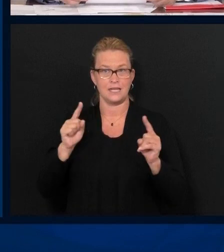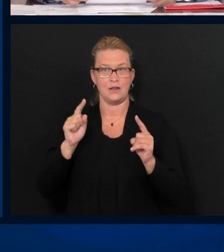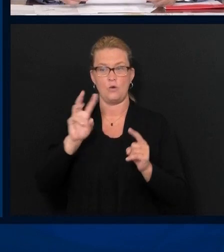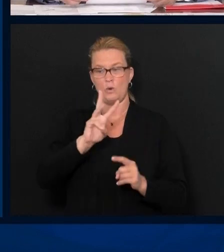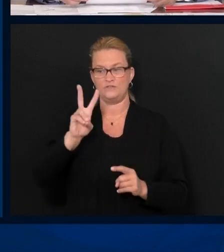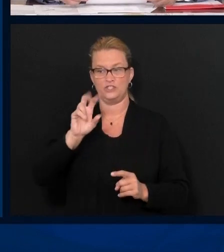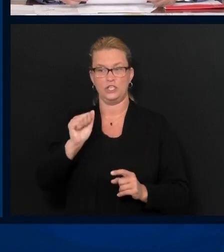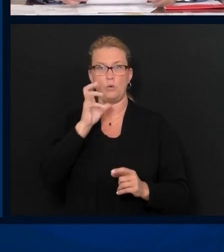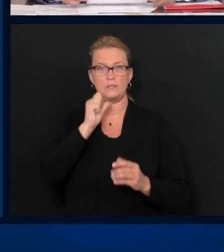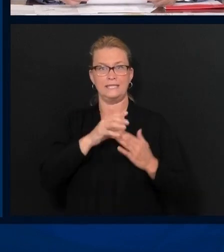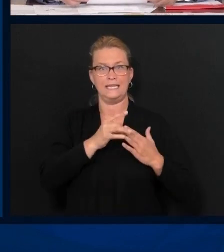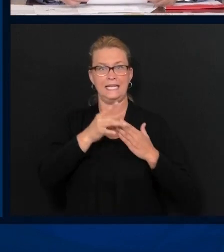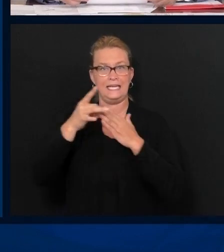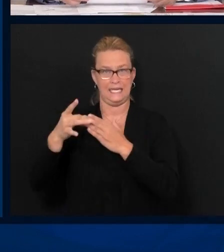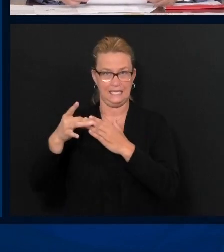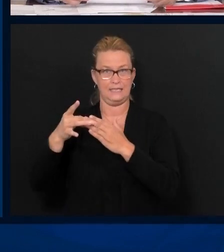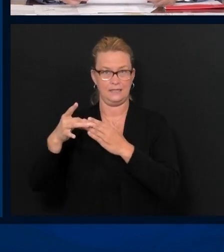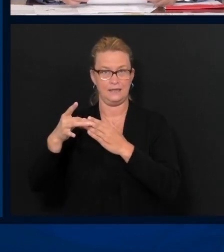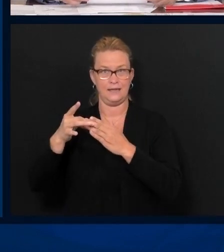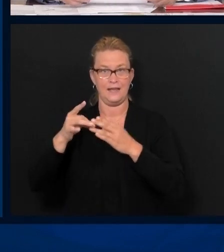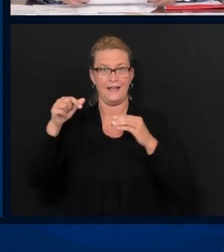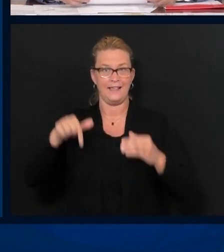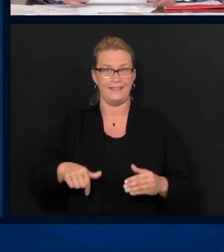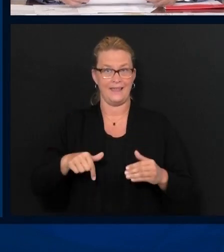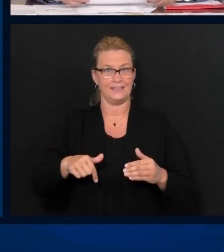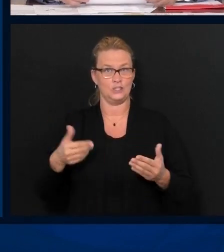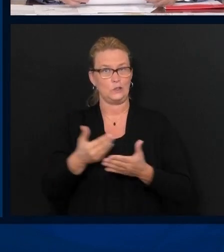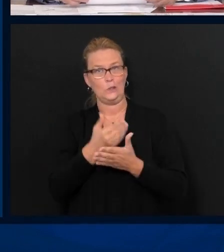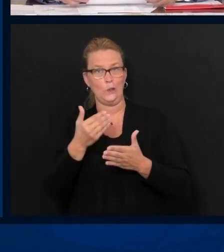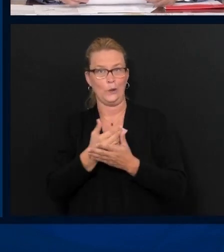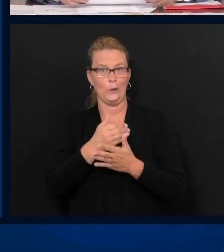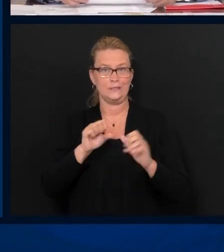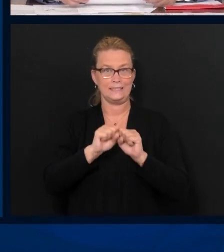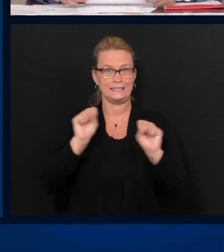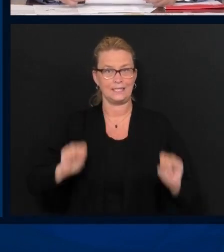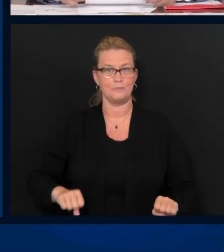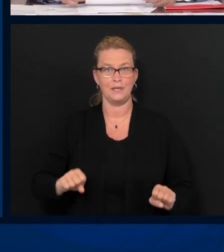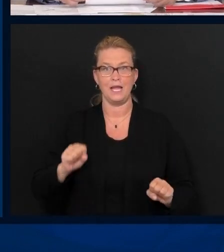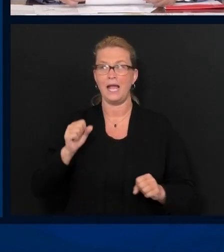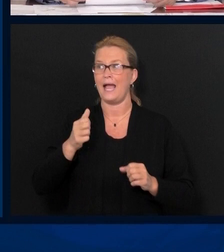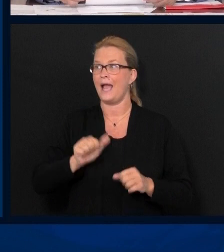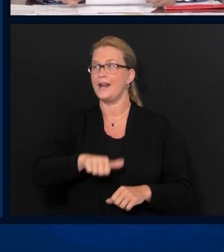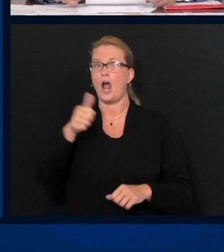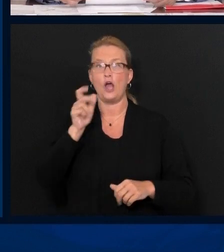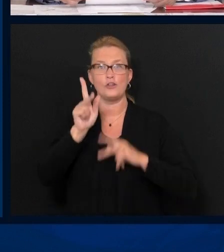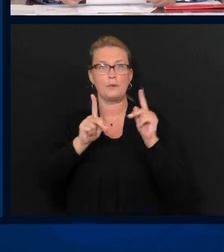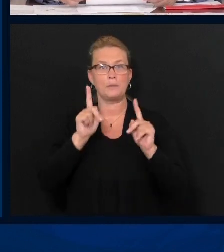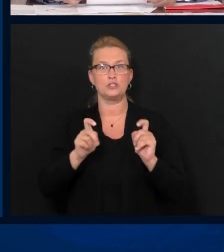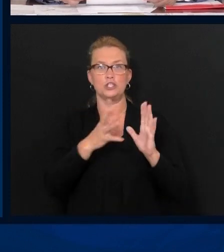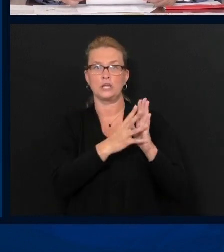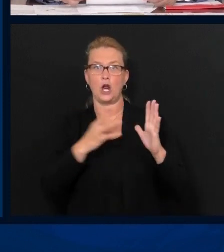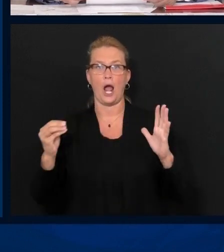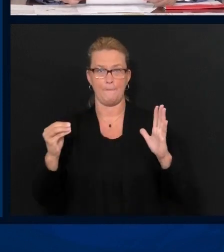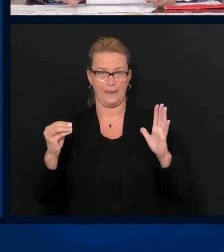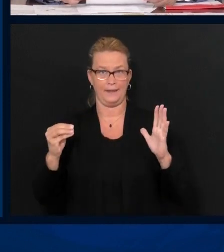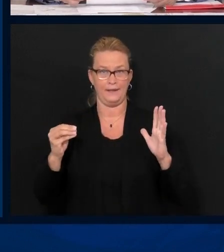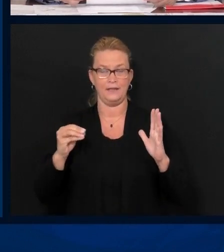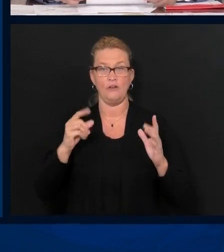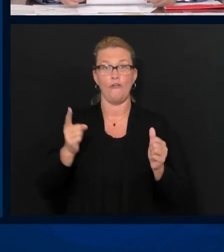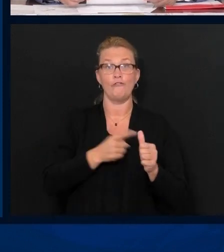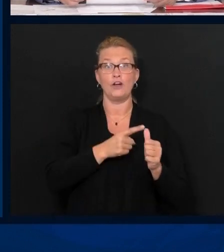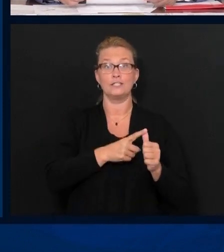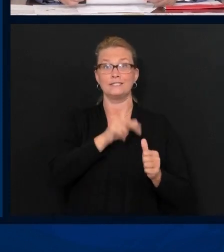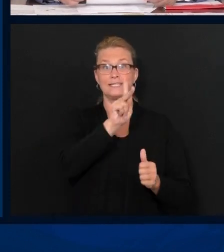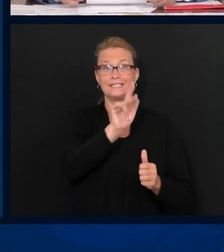in regard to this, and that so many people should try to mirror it. First it was Kentucky,